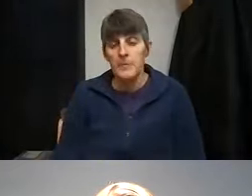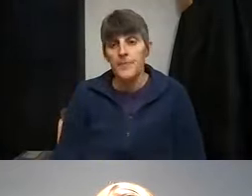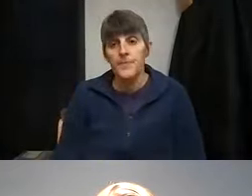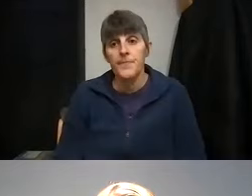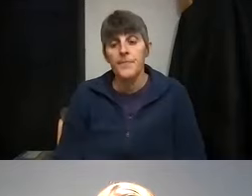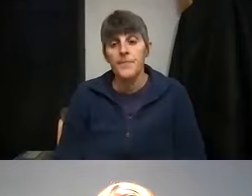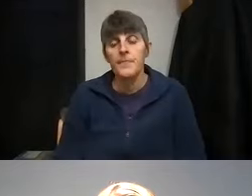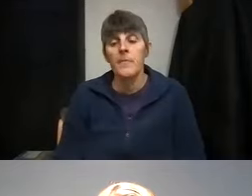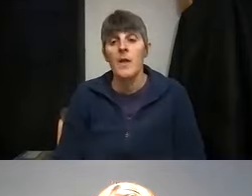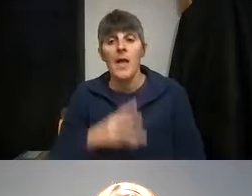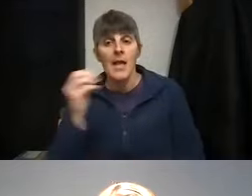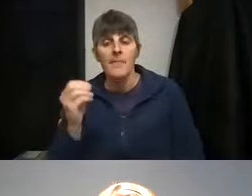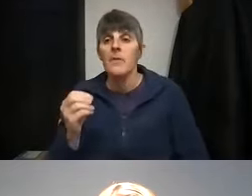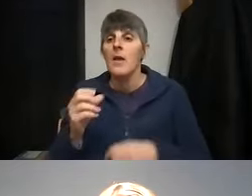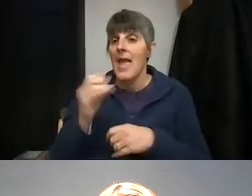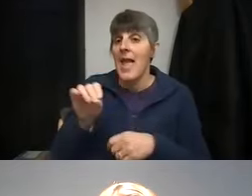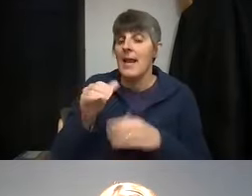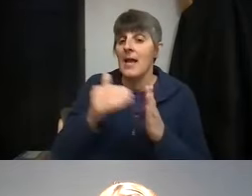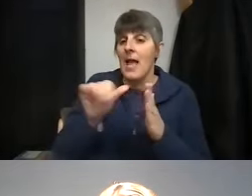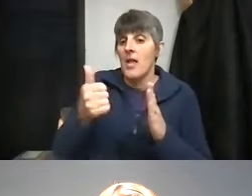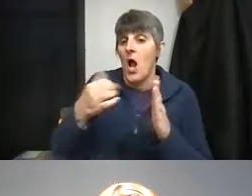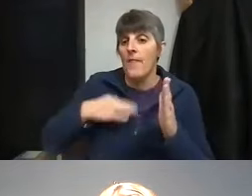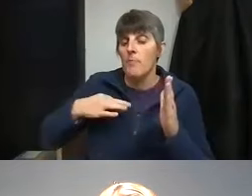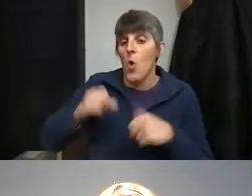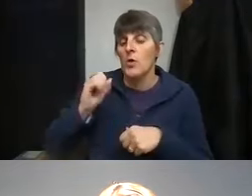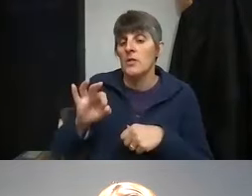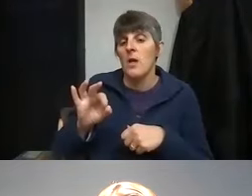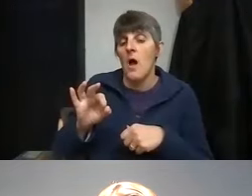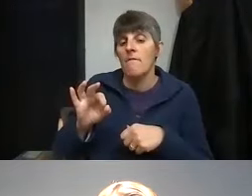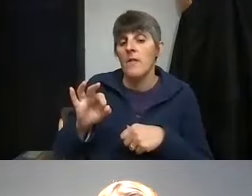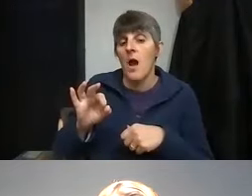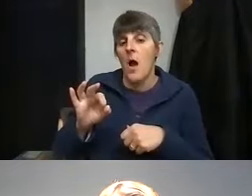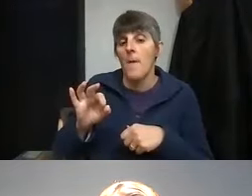process. But again, the other bonus of the